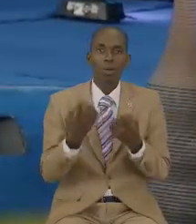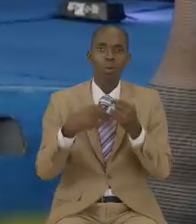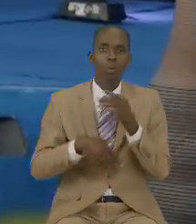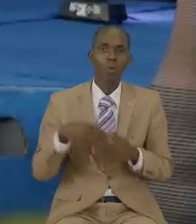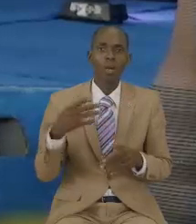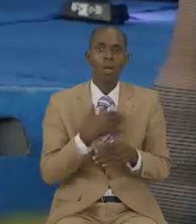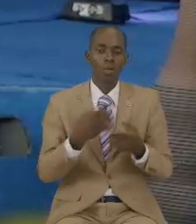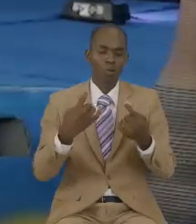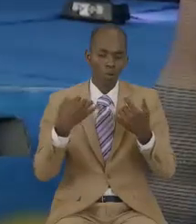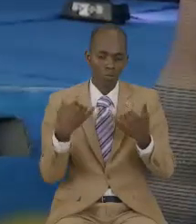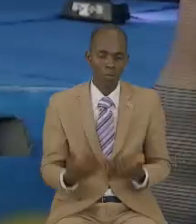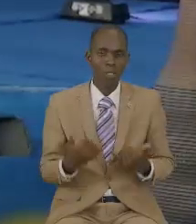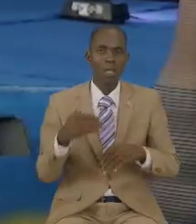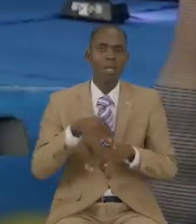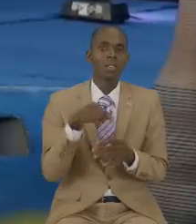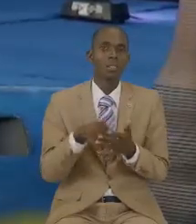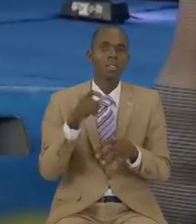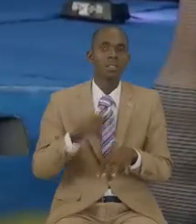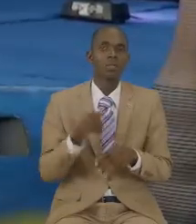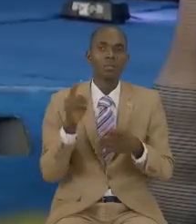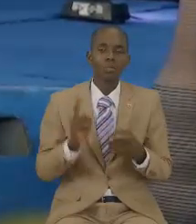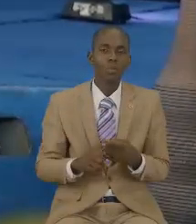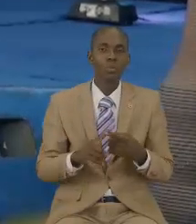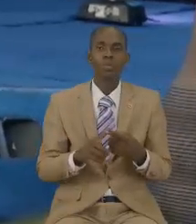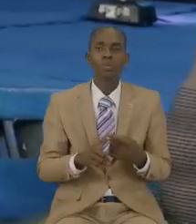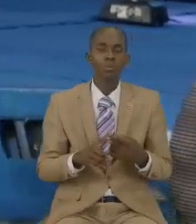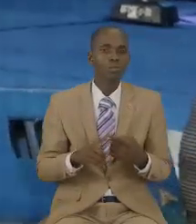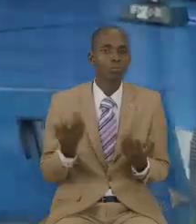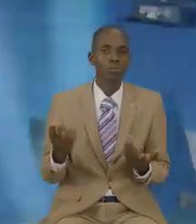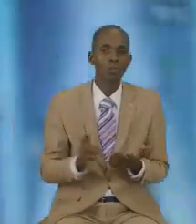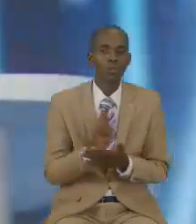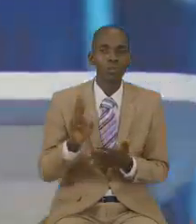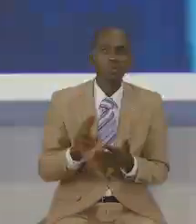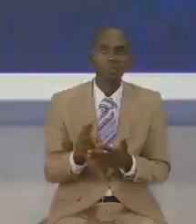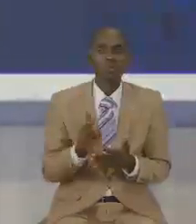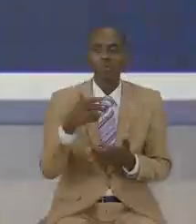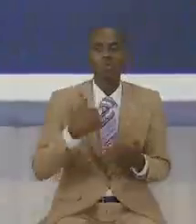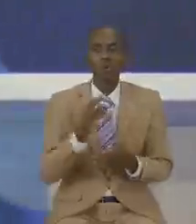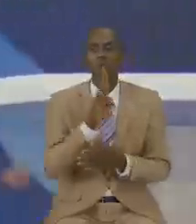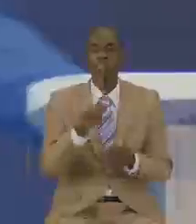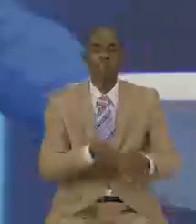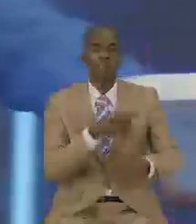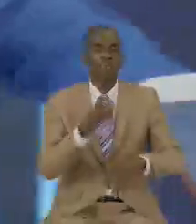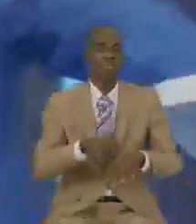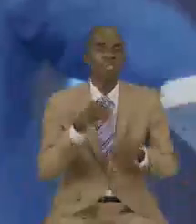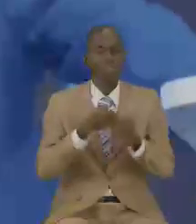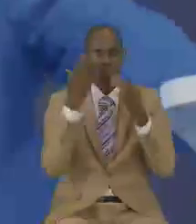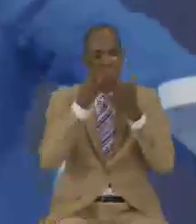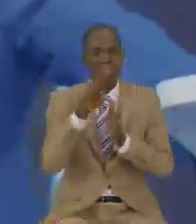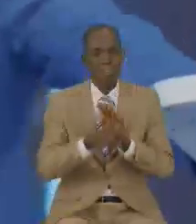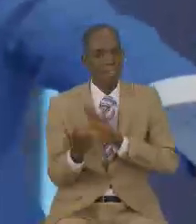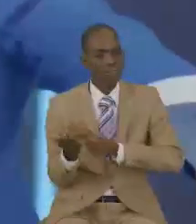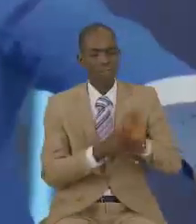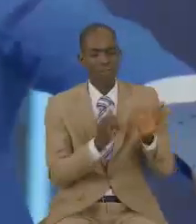come now at this time. You spent too long time in darkness. It says, come to the light. It